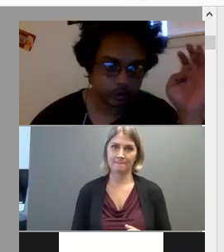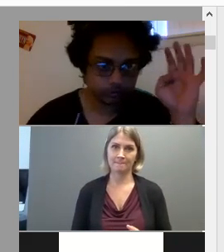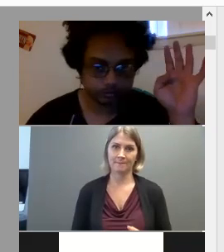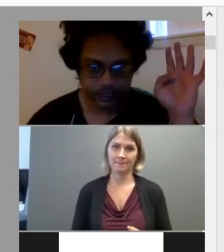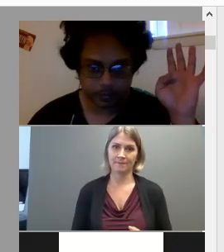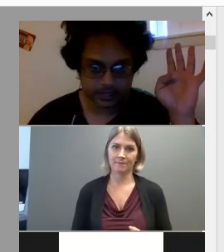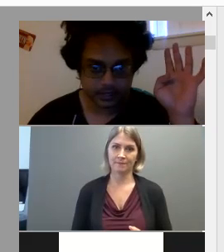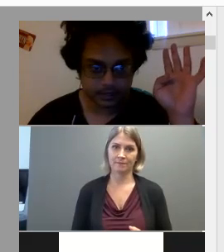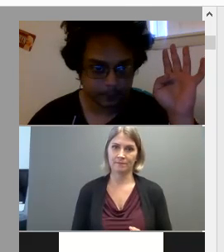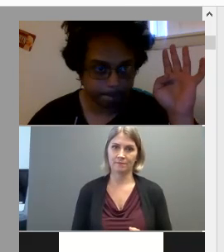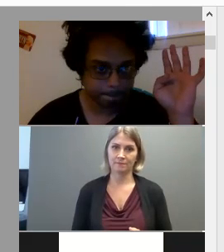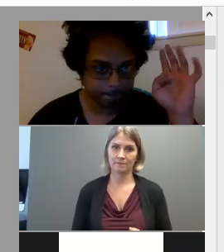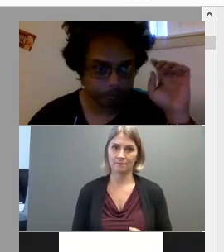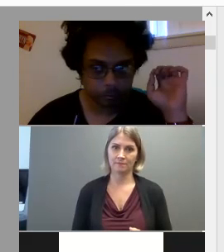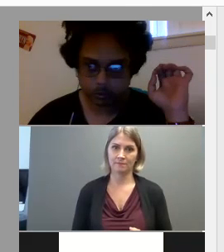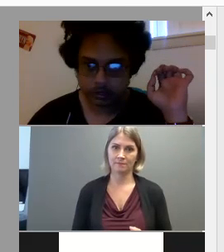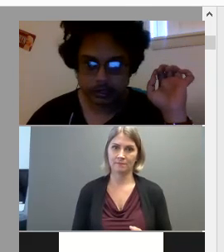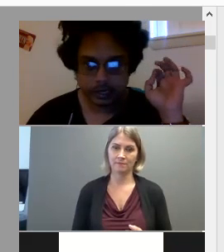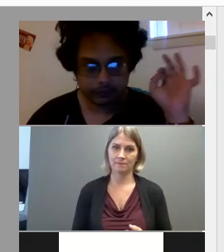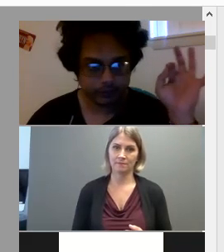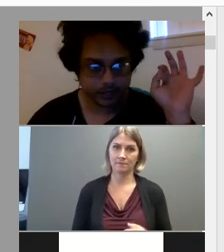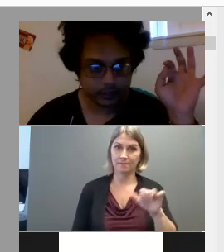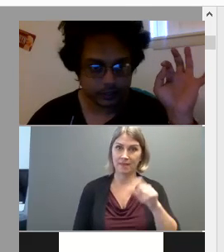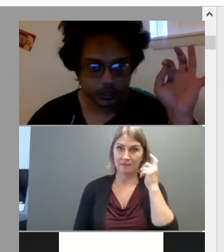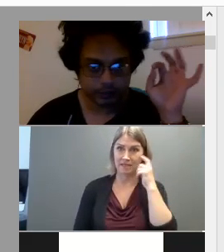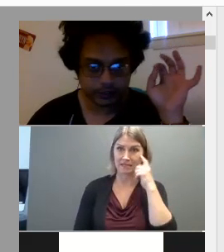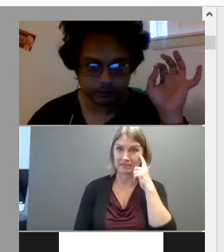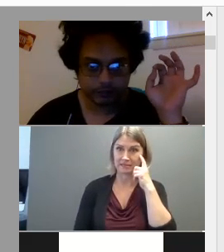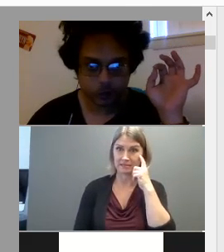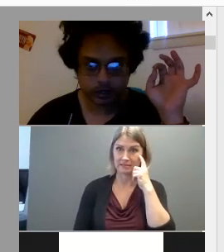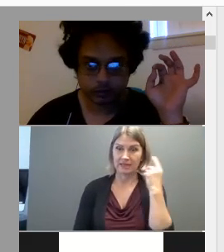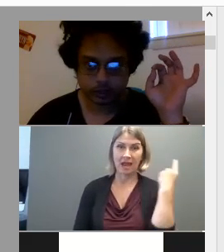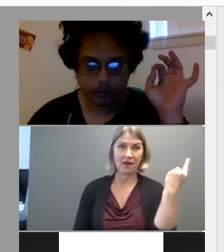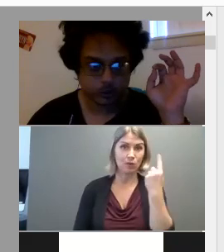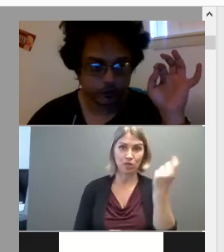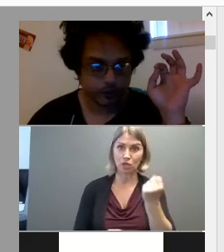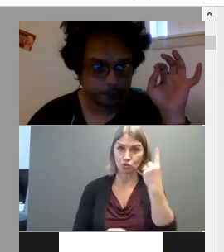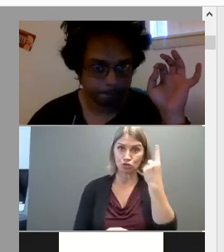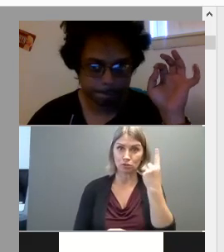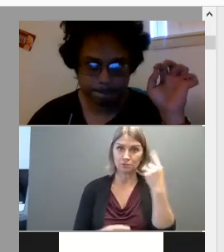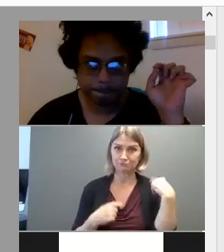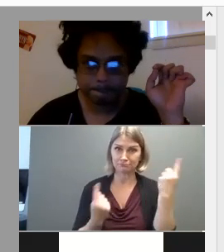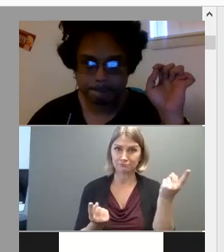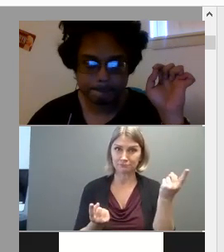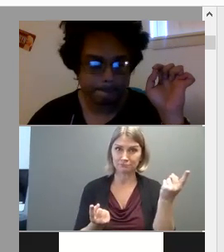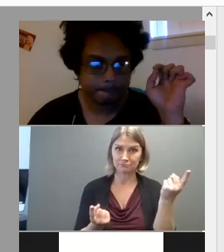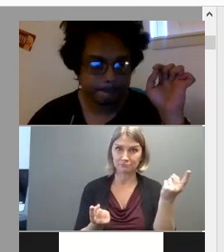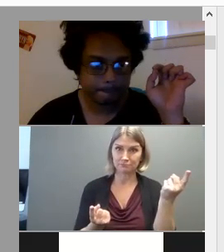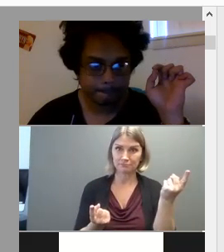right? So that makes sense. Everyone understood everything we have talked about so far.